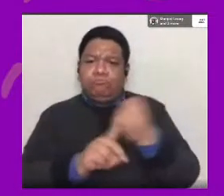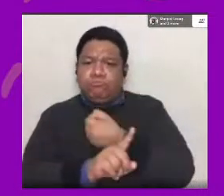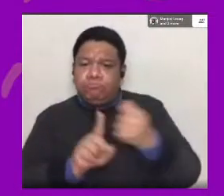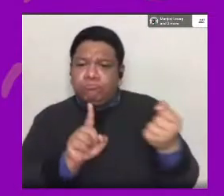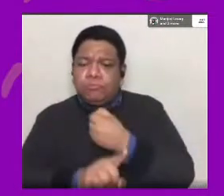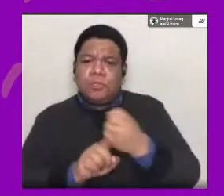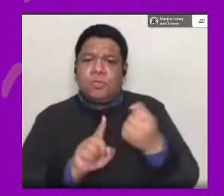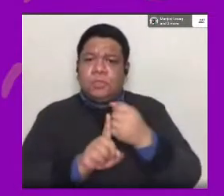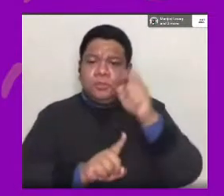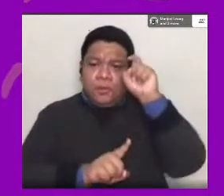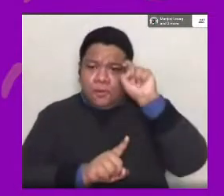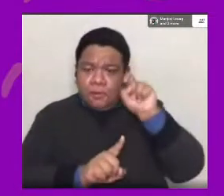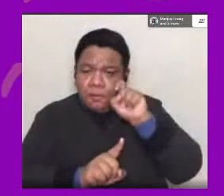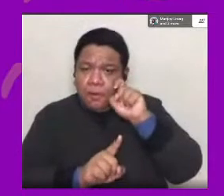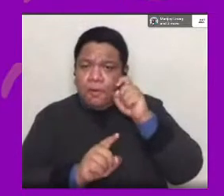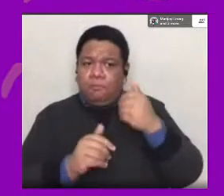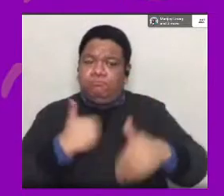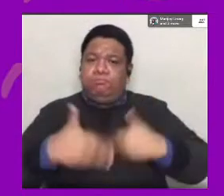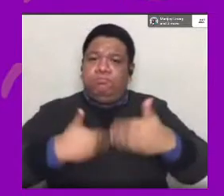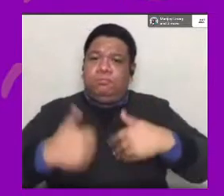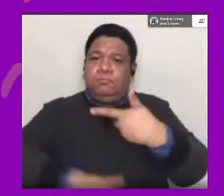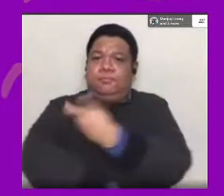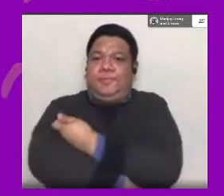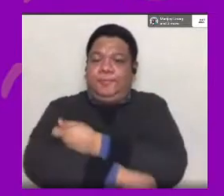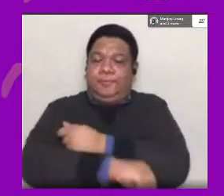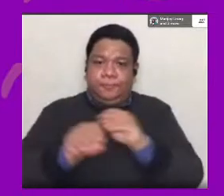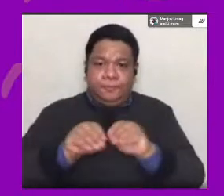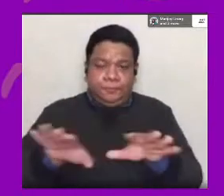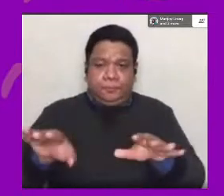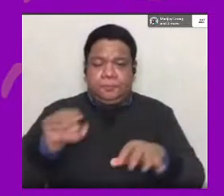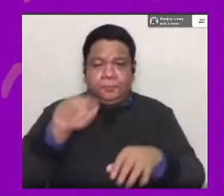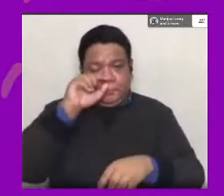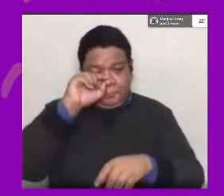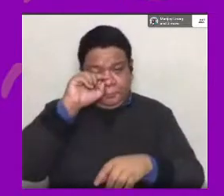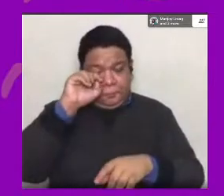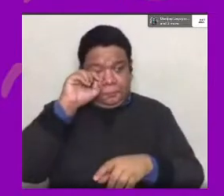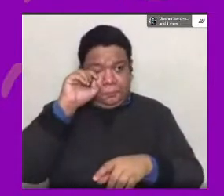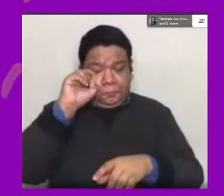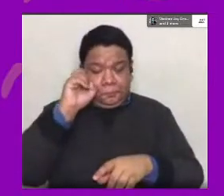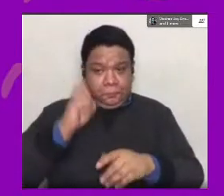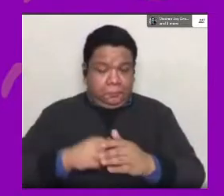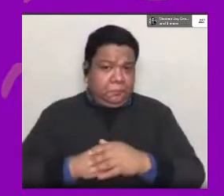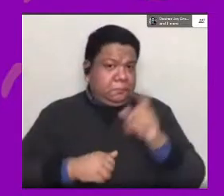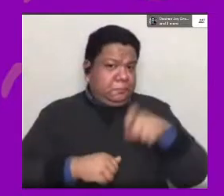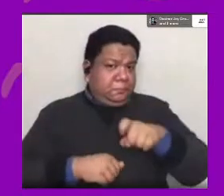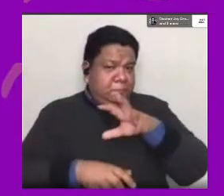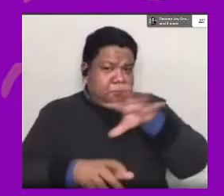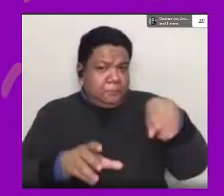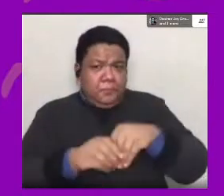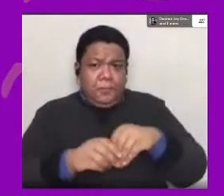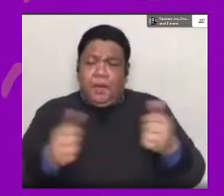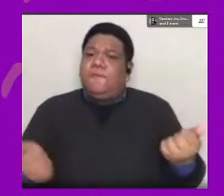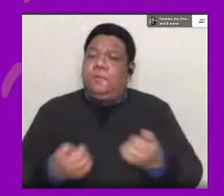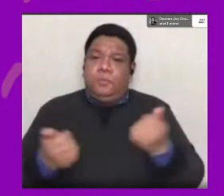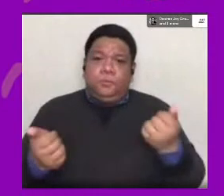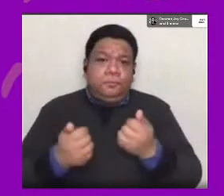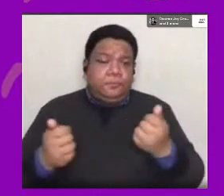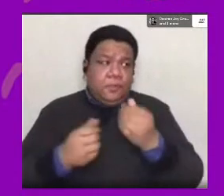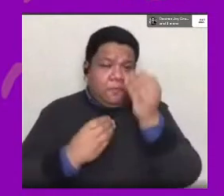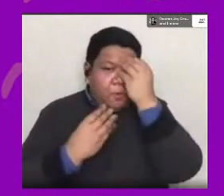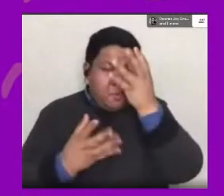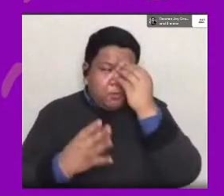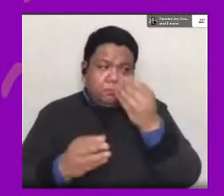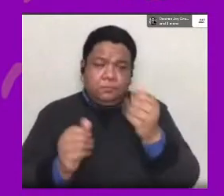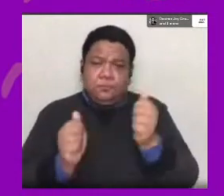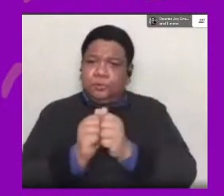as the vaccination progresses. This should include making available information on GBV